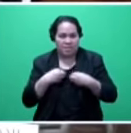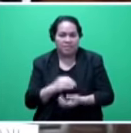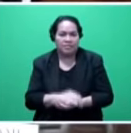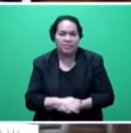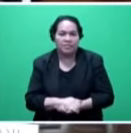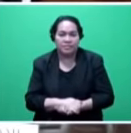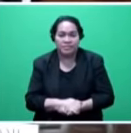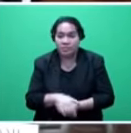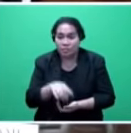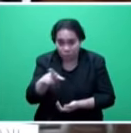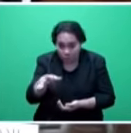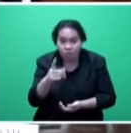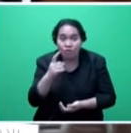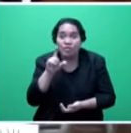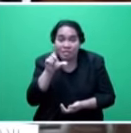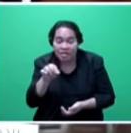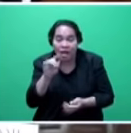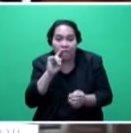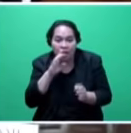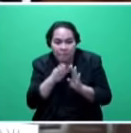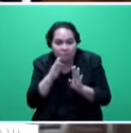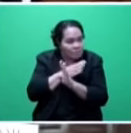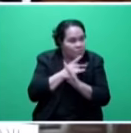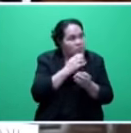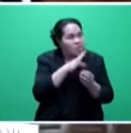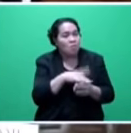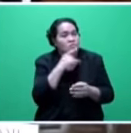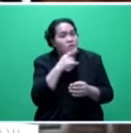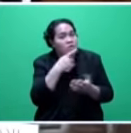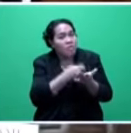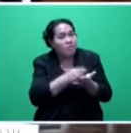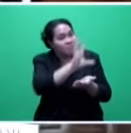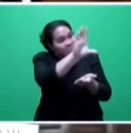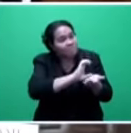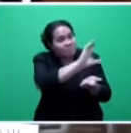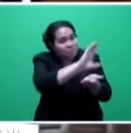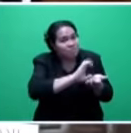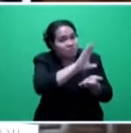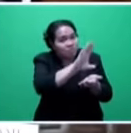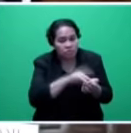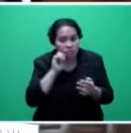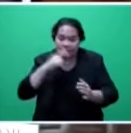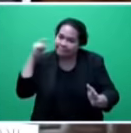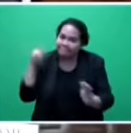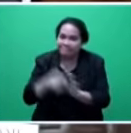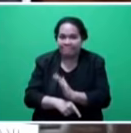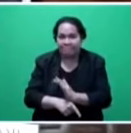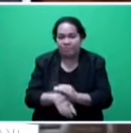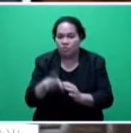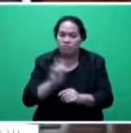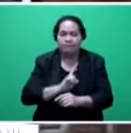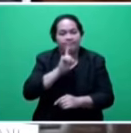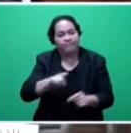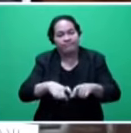that and you're trying to borrow money from the bank, you would be charged and taken to court. We